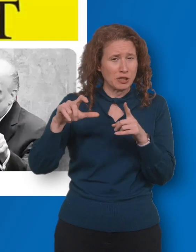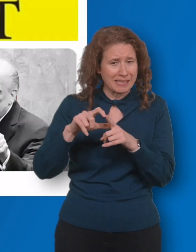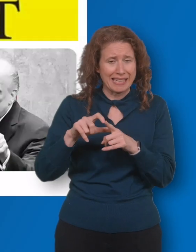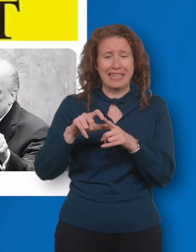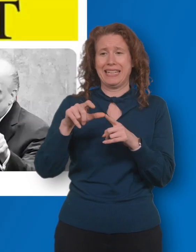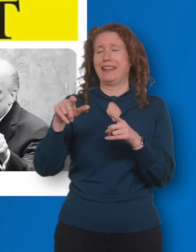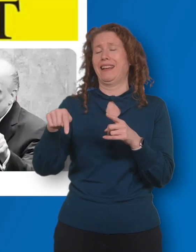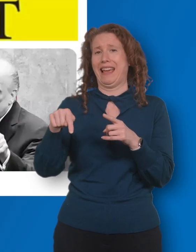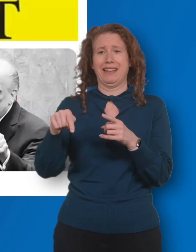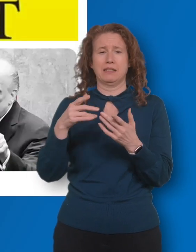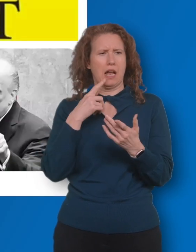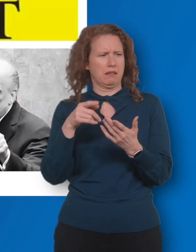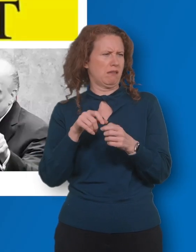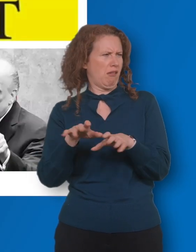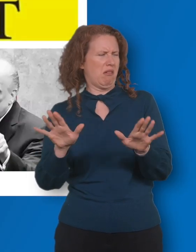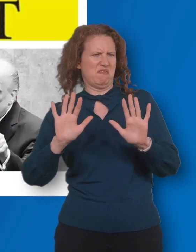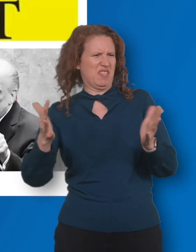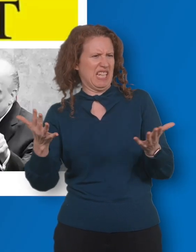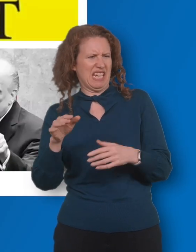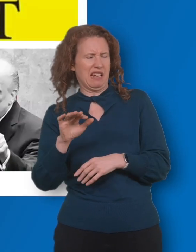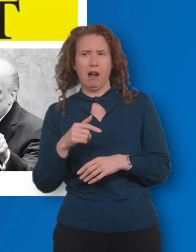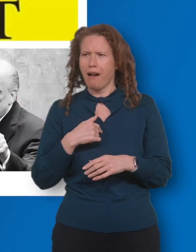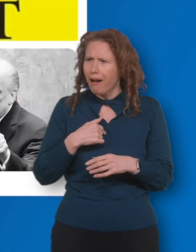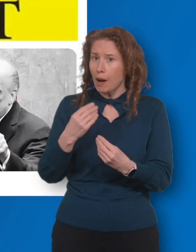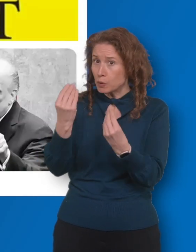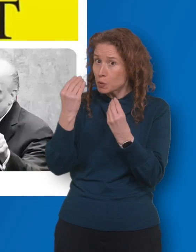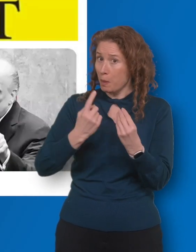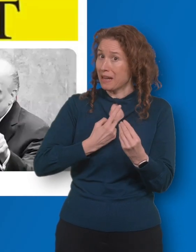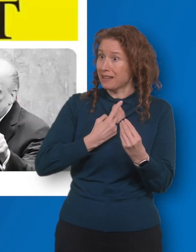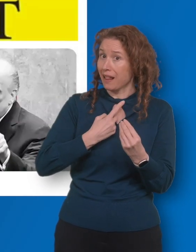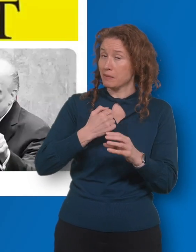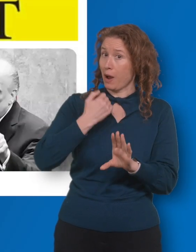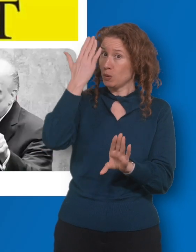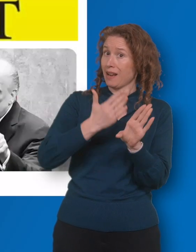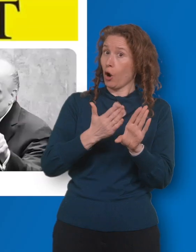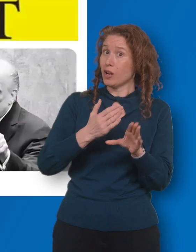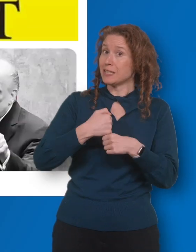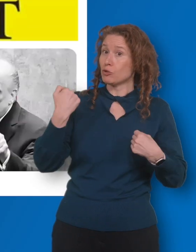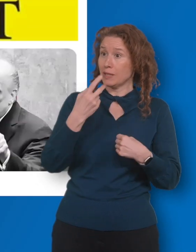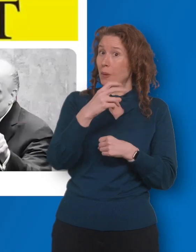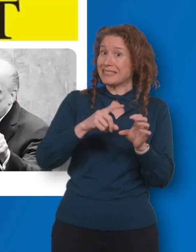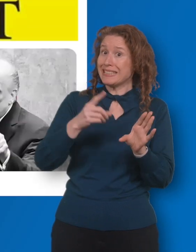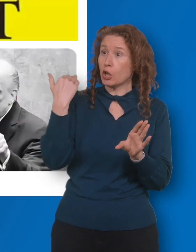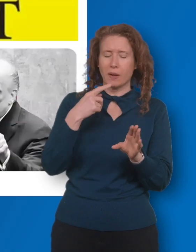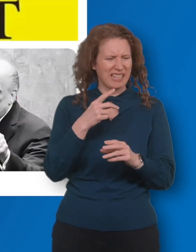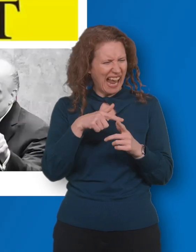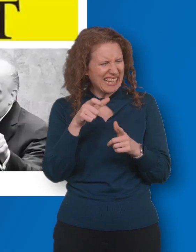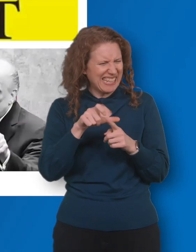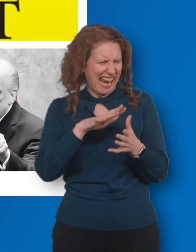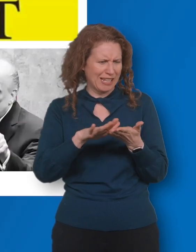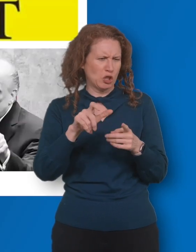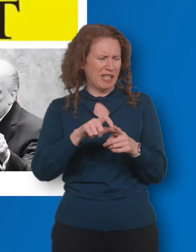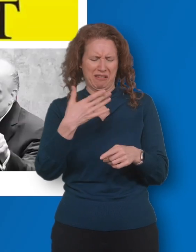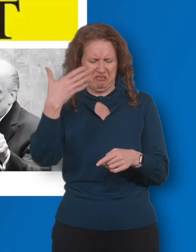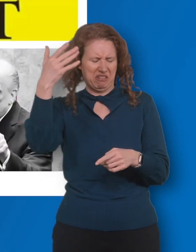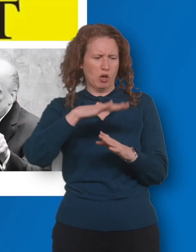disorder, doesn't exist. That's actually what I was taught in my own psychology degree about 20 years ago. Actually, wasn't it just about rough